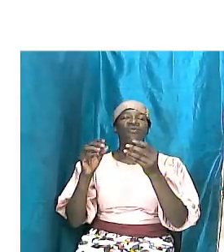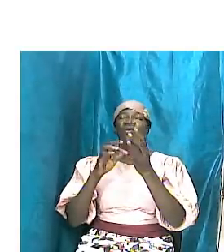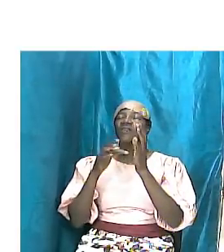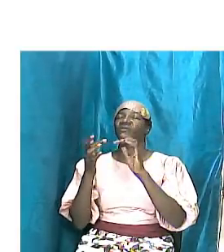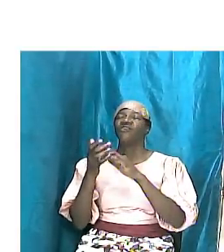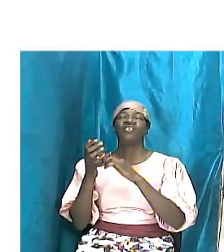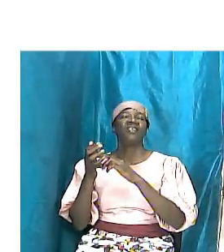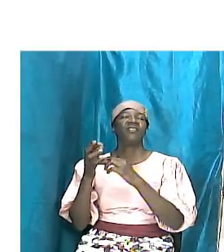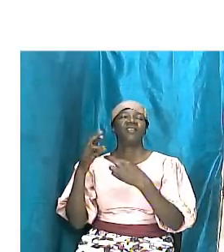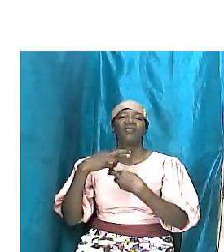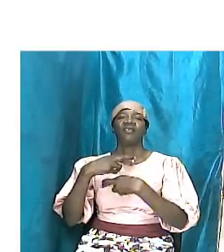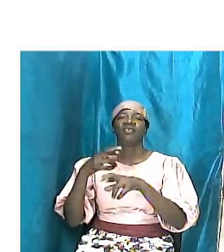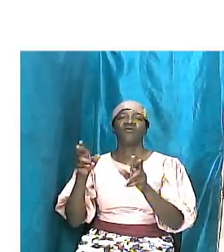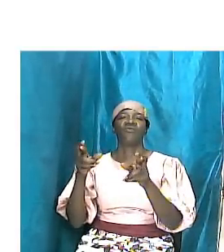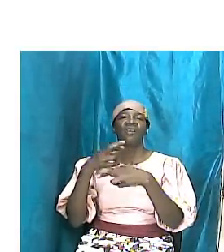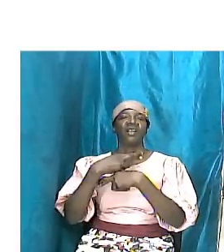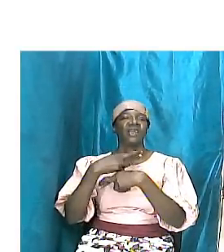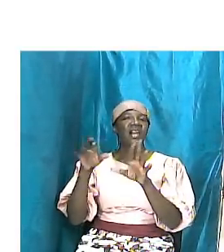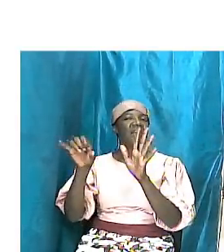and redemption,